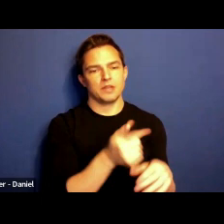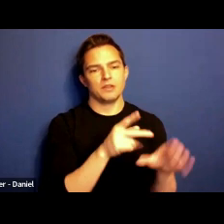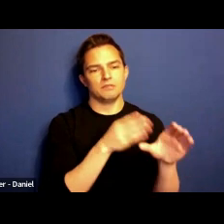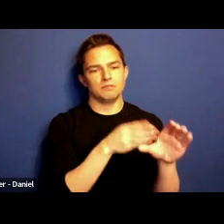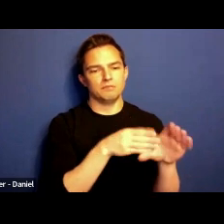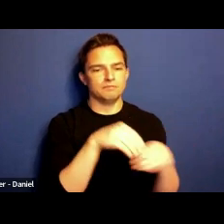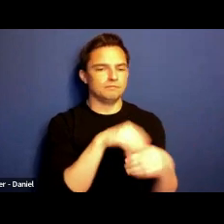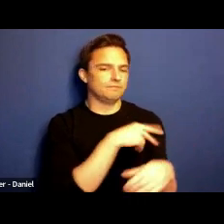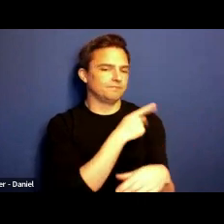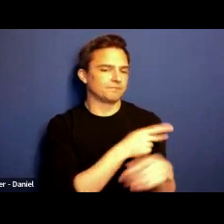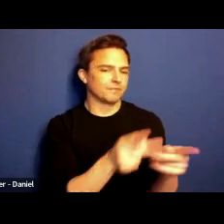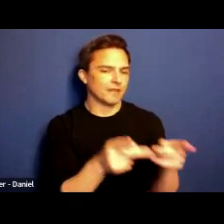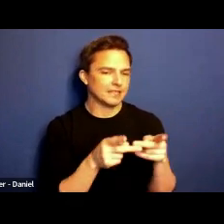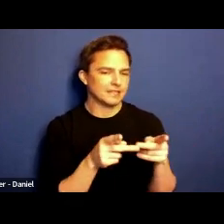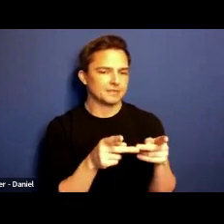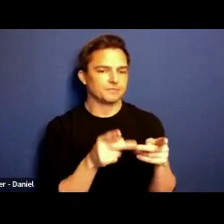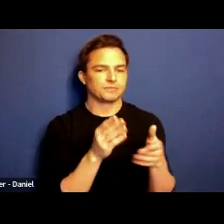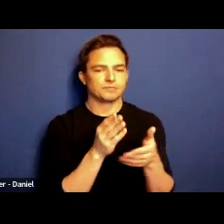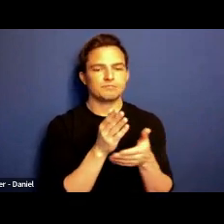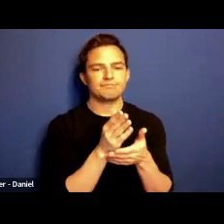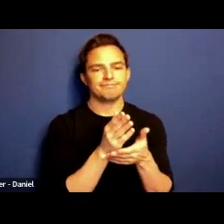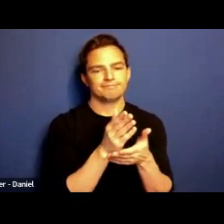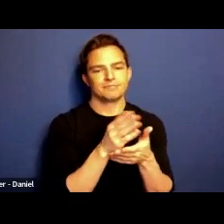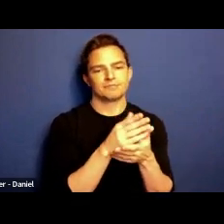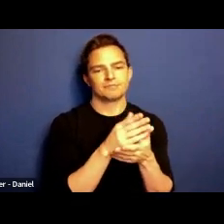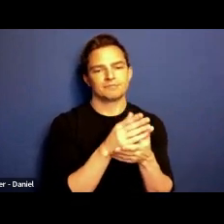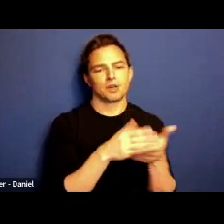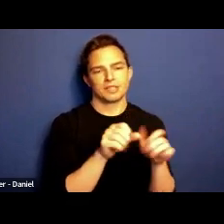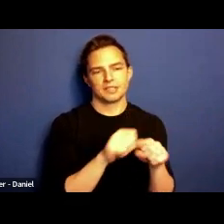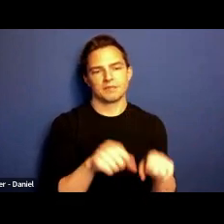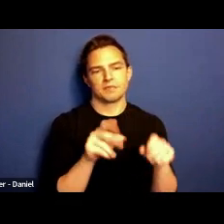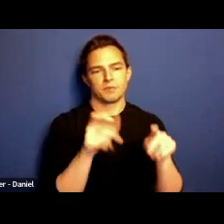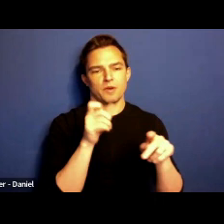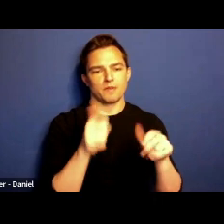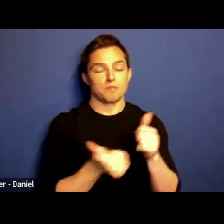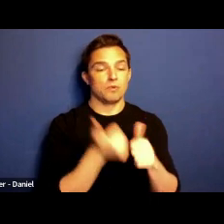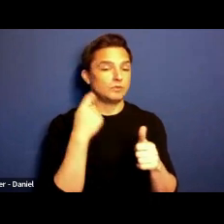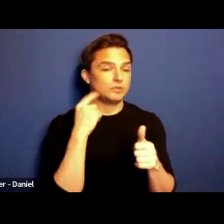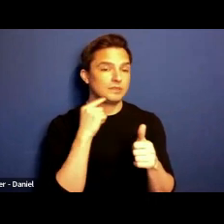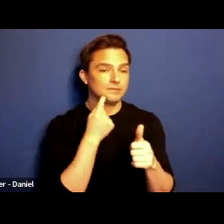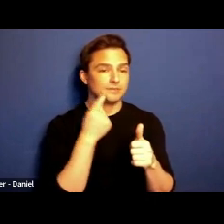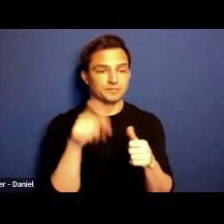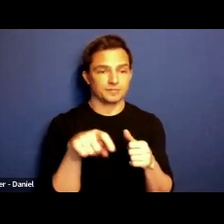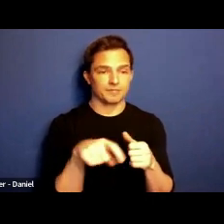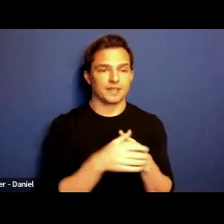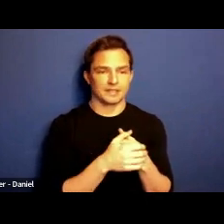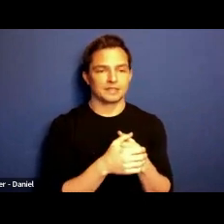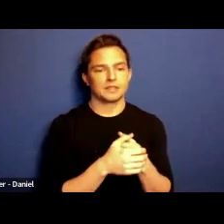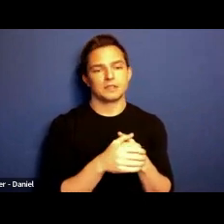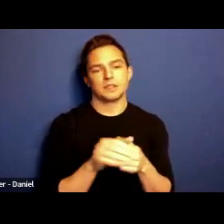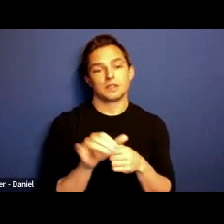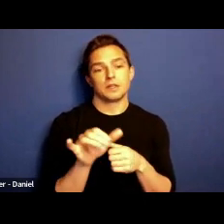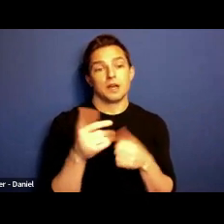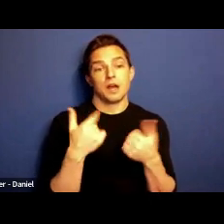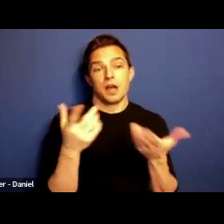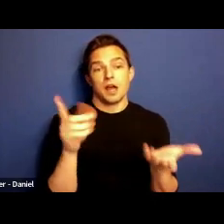is a critical part of the system for people with the most serious needs. I do want to go